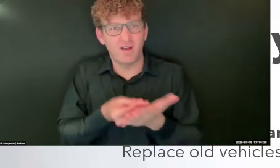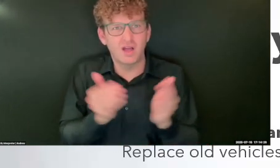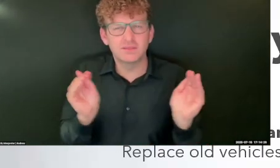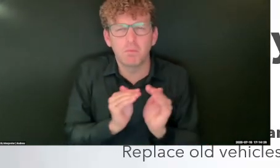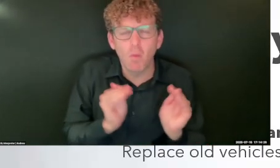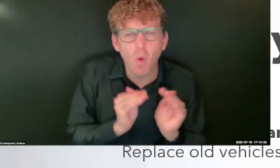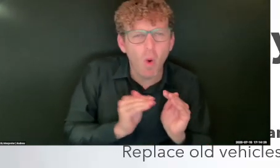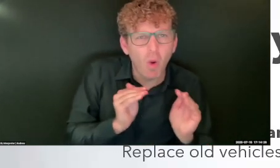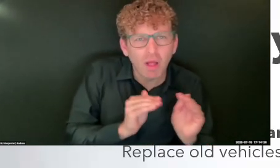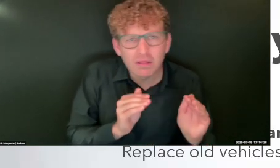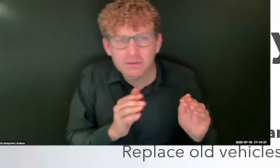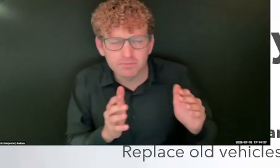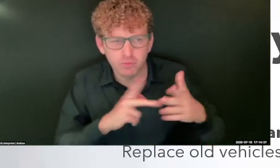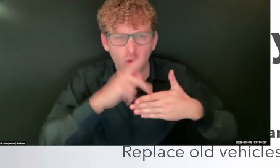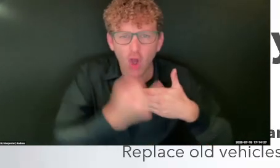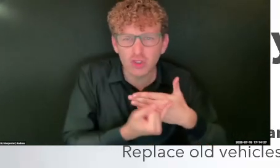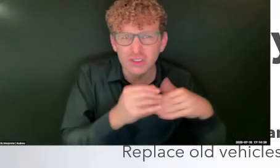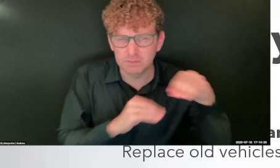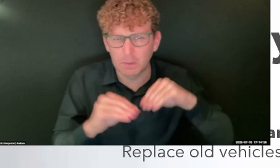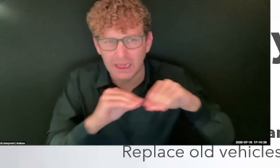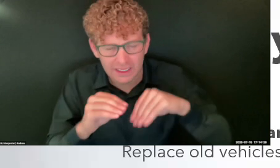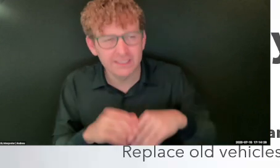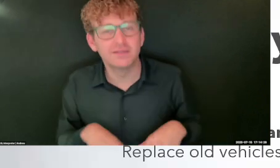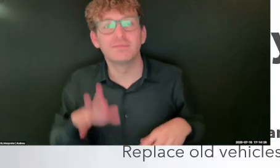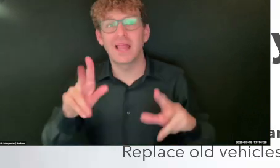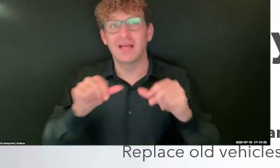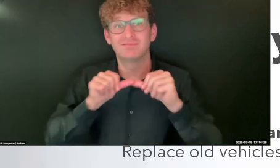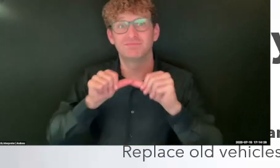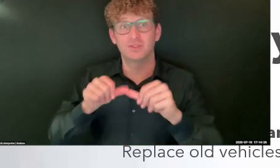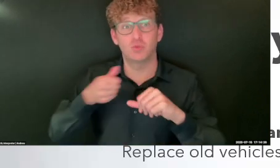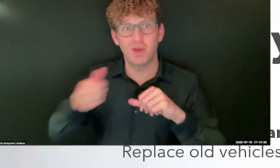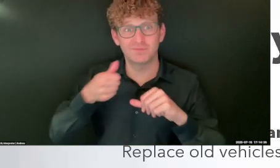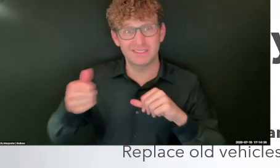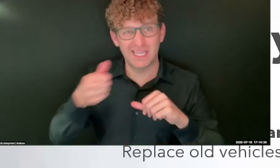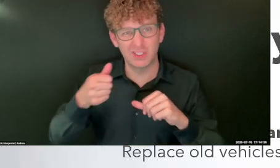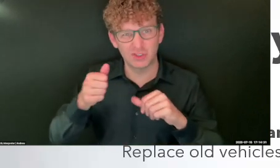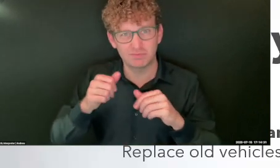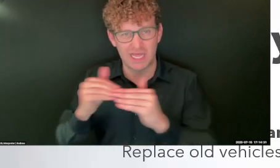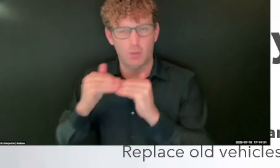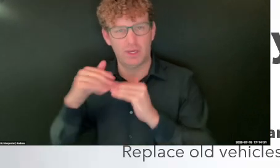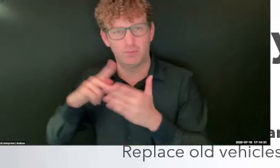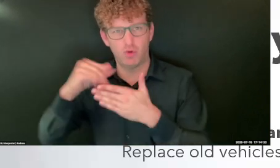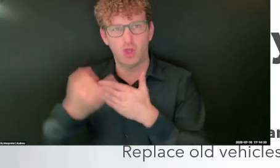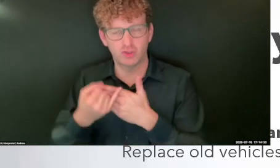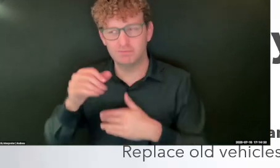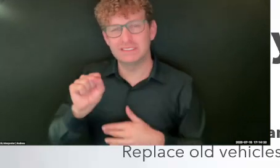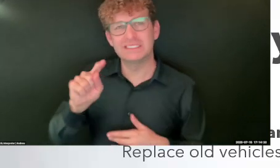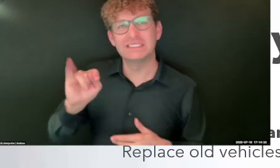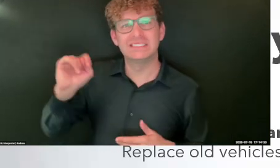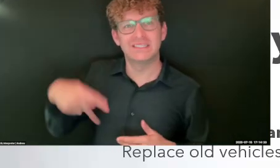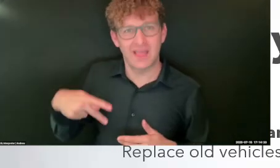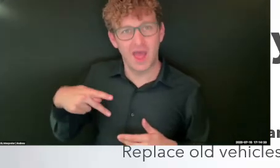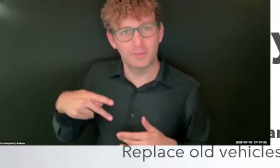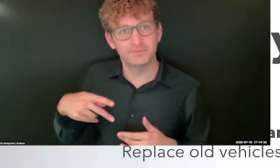STEP, funds complementary investments to expand mobility choices and reduces vehicle miles traveled in response